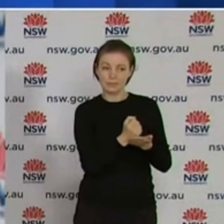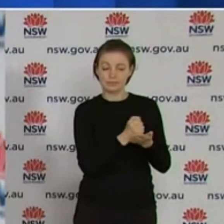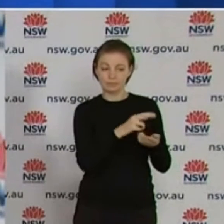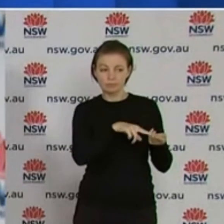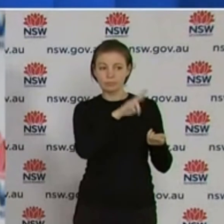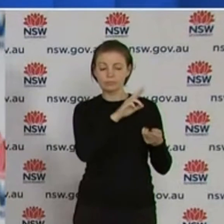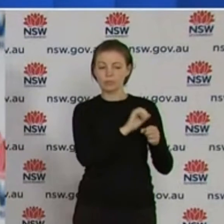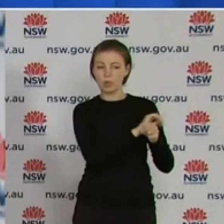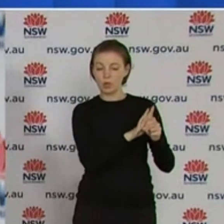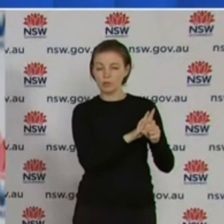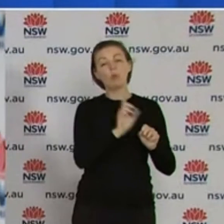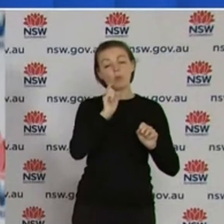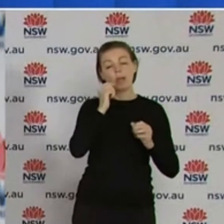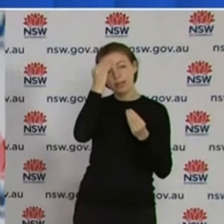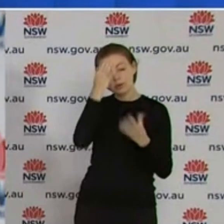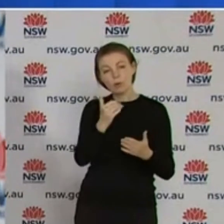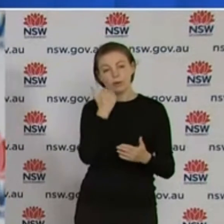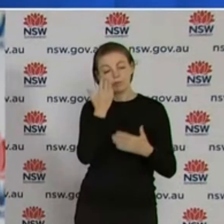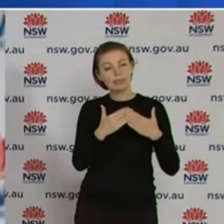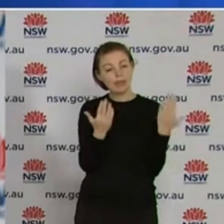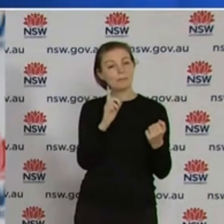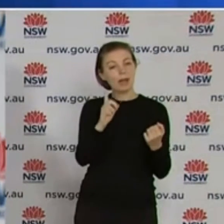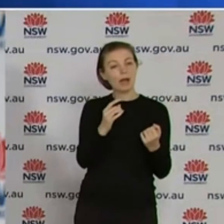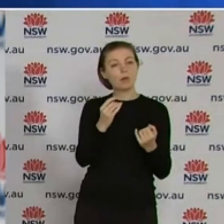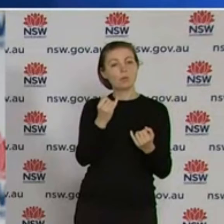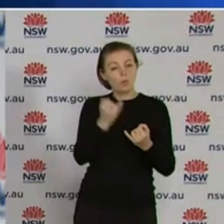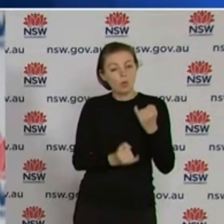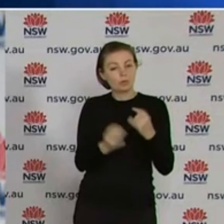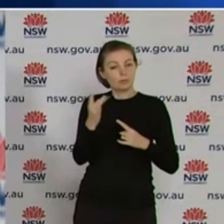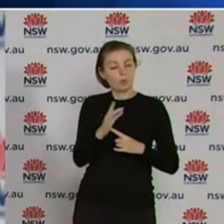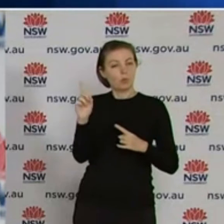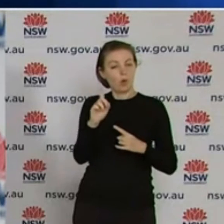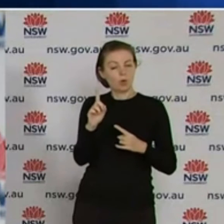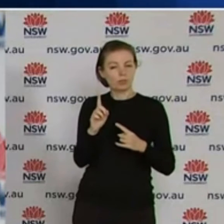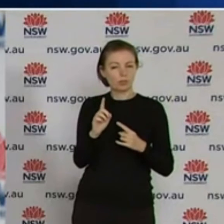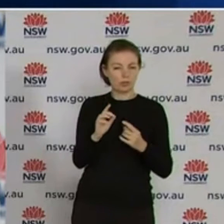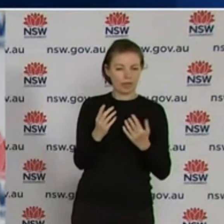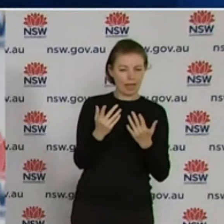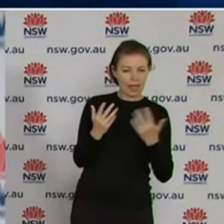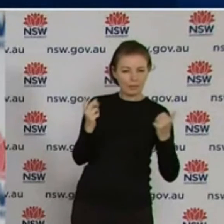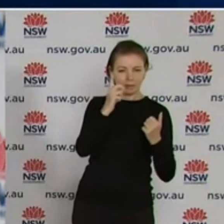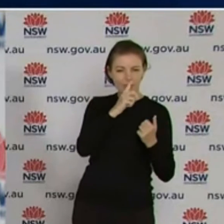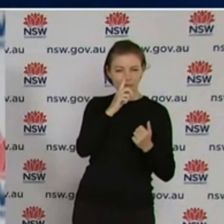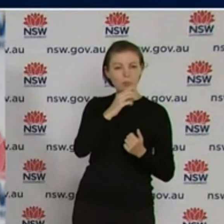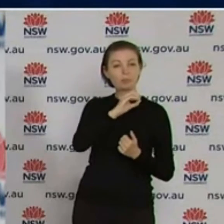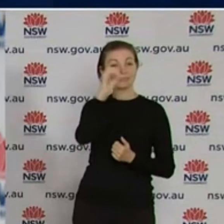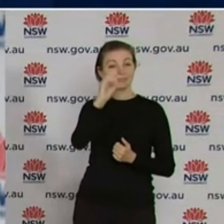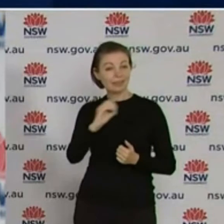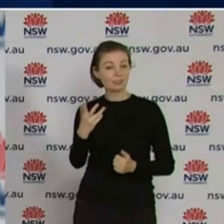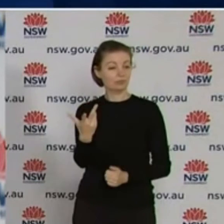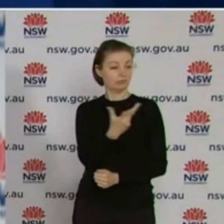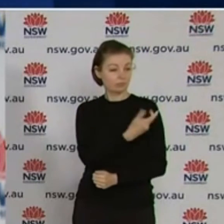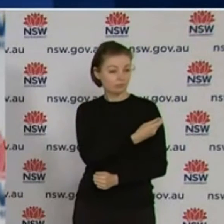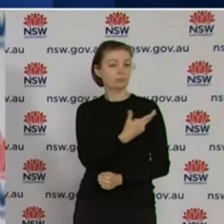them every day. But what is most relevant is what proportion of your population is vaccinated, because that will tell